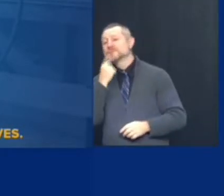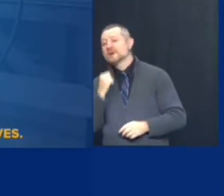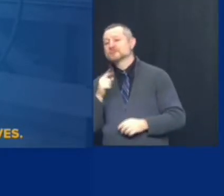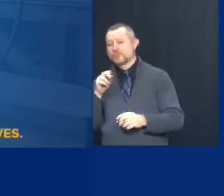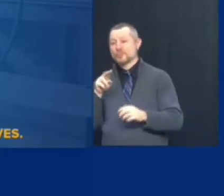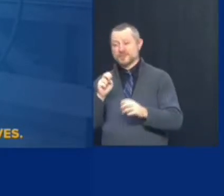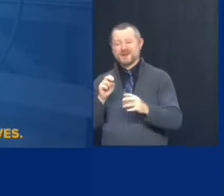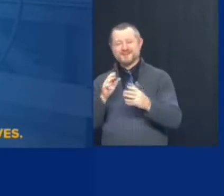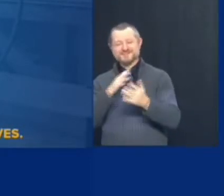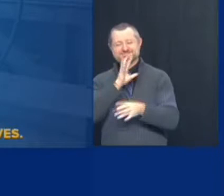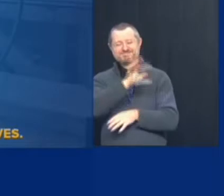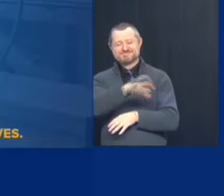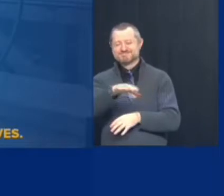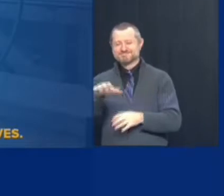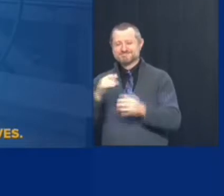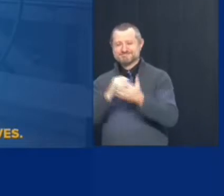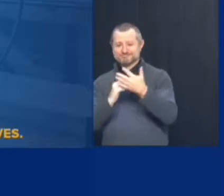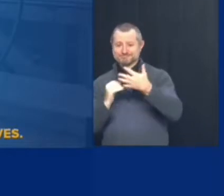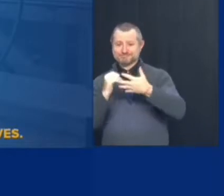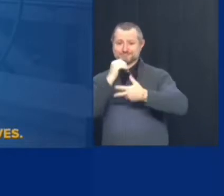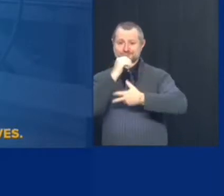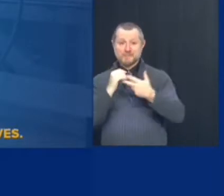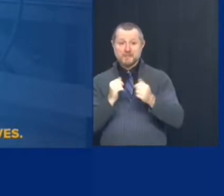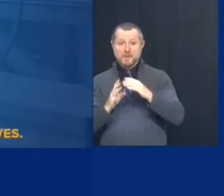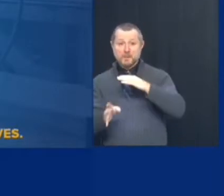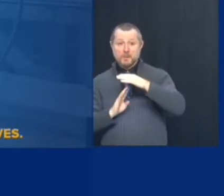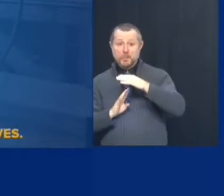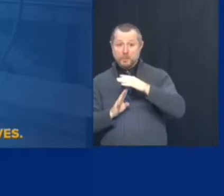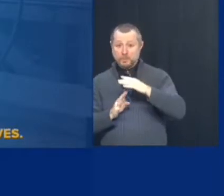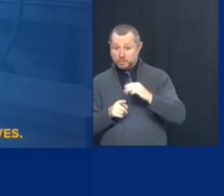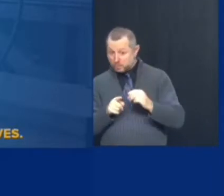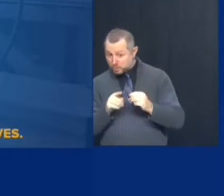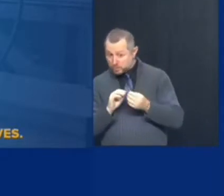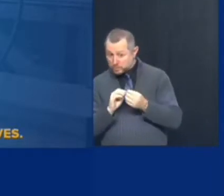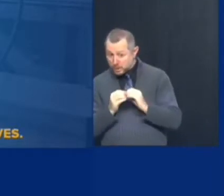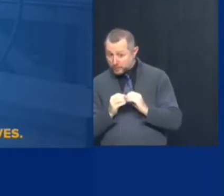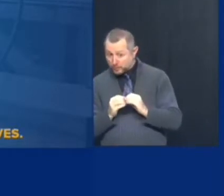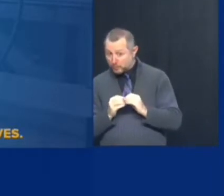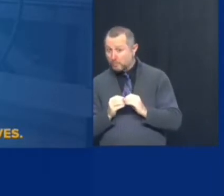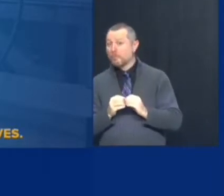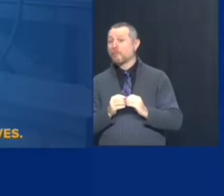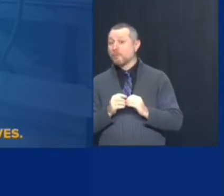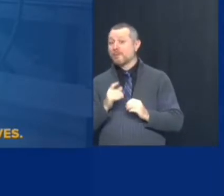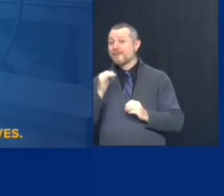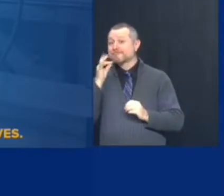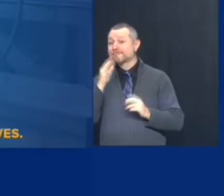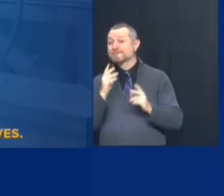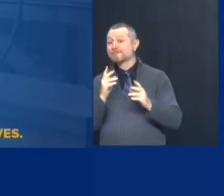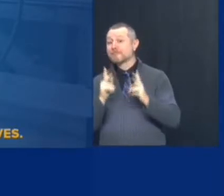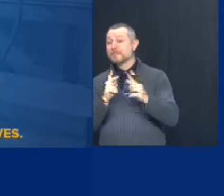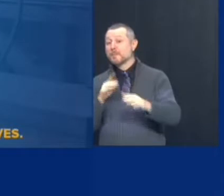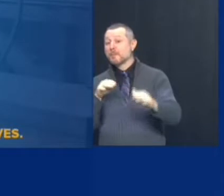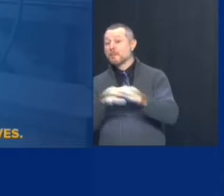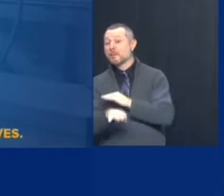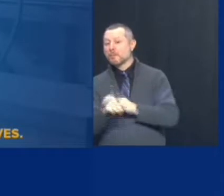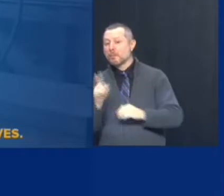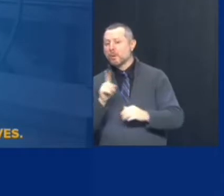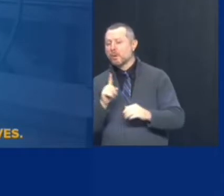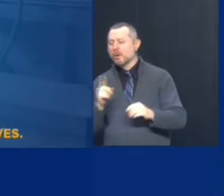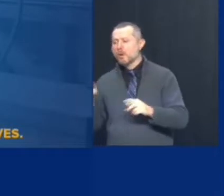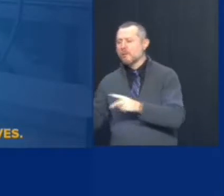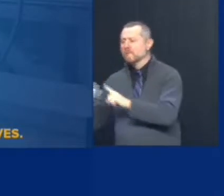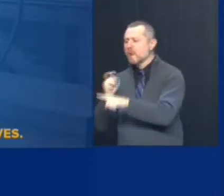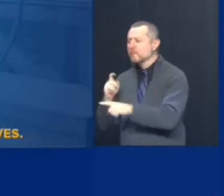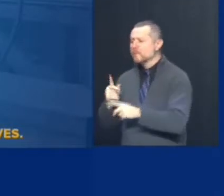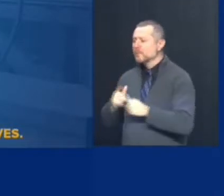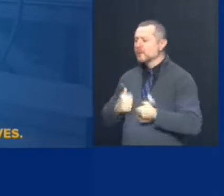hospitalization rate, we know by address where people are coming from who are going into the hospital. The